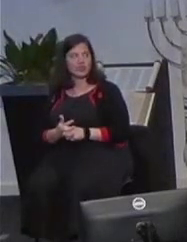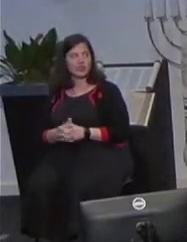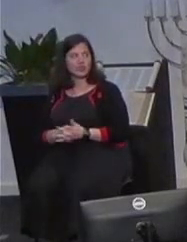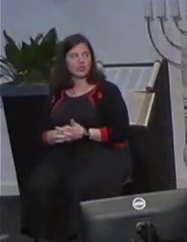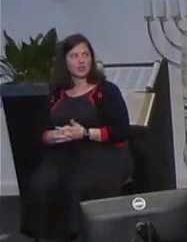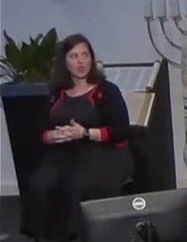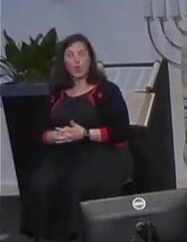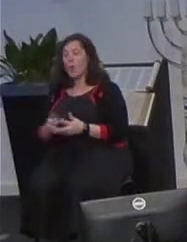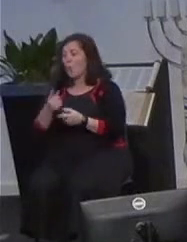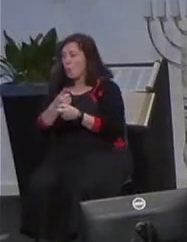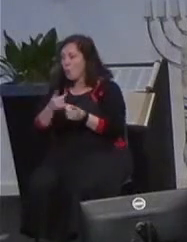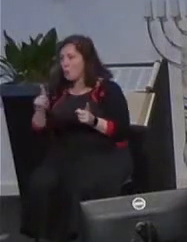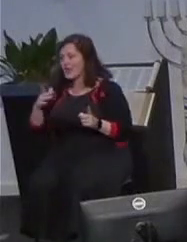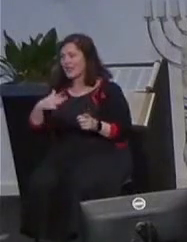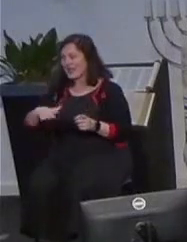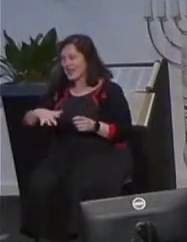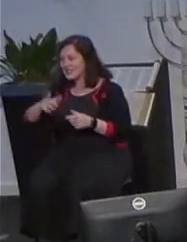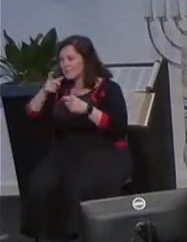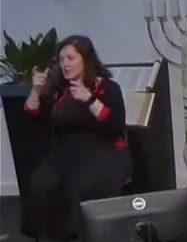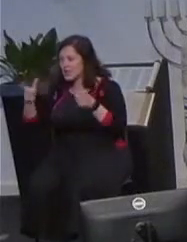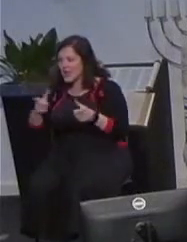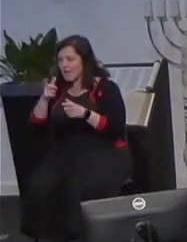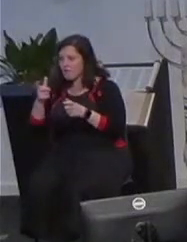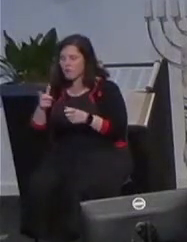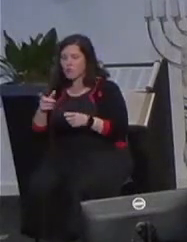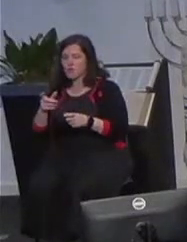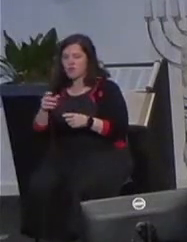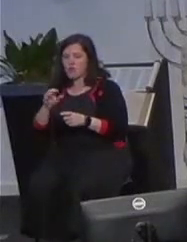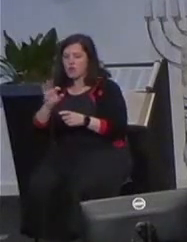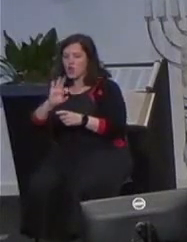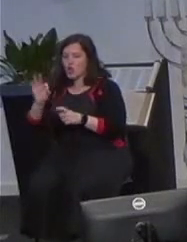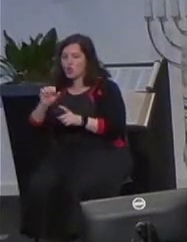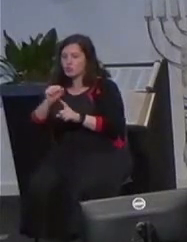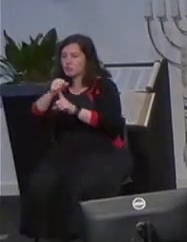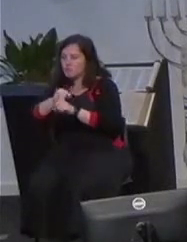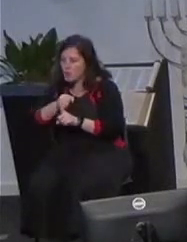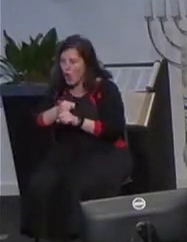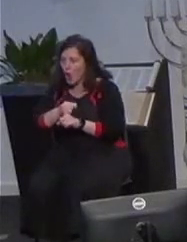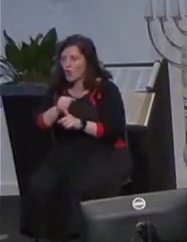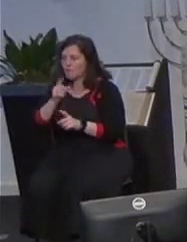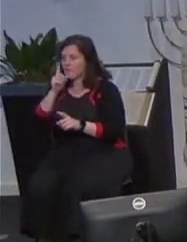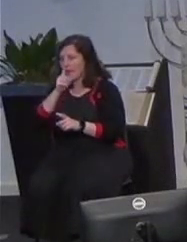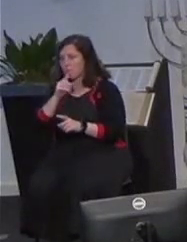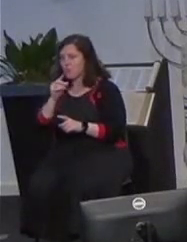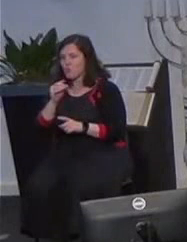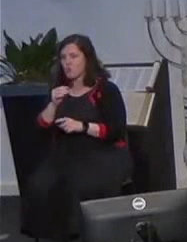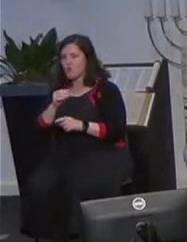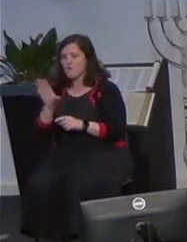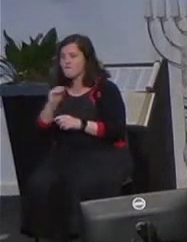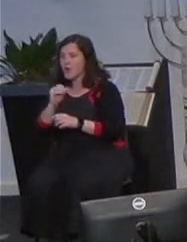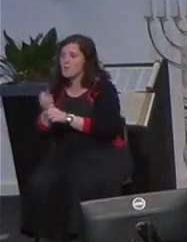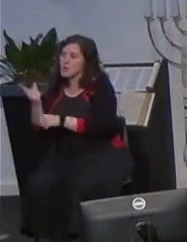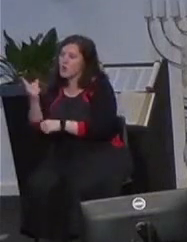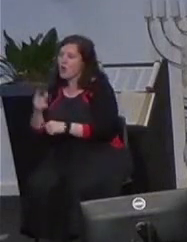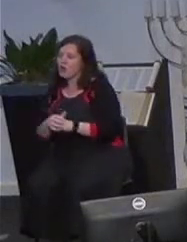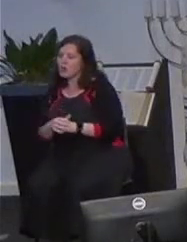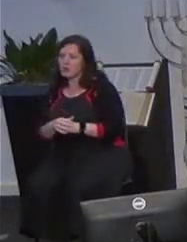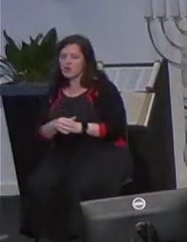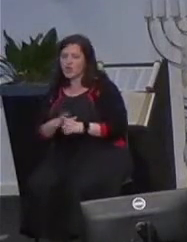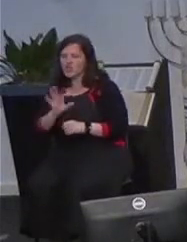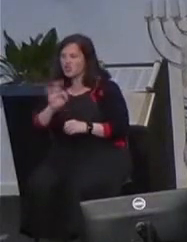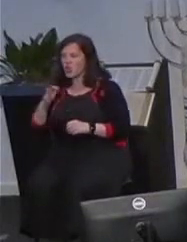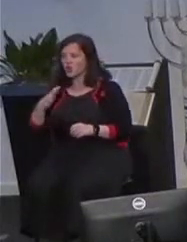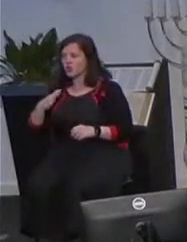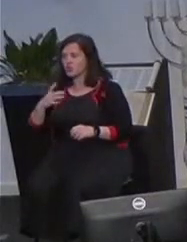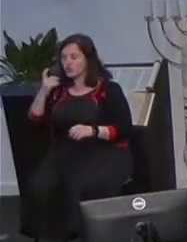we need to be careful not to put any other stumbling block in people's way. We don't try and change them. We don't try and force